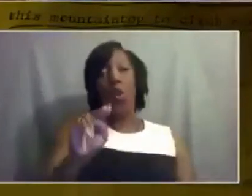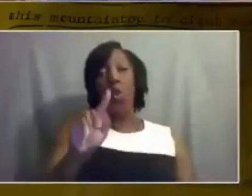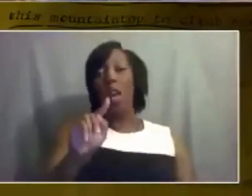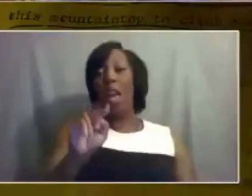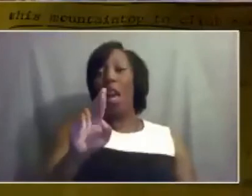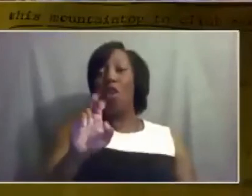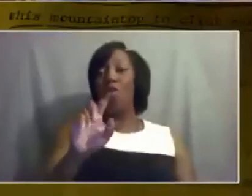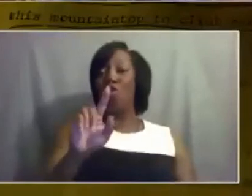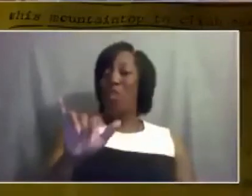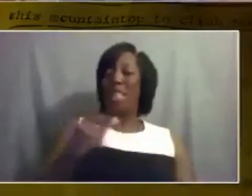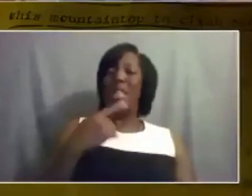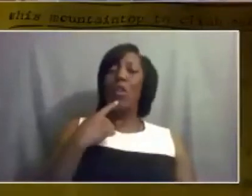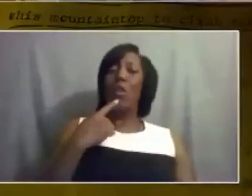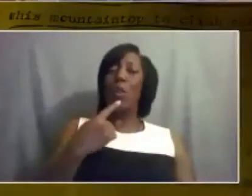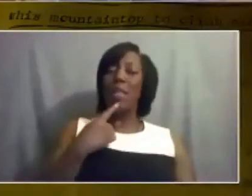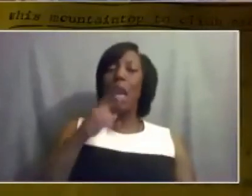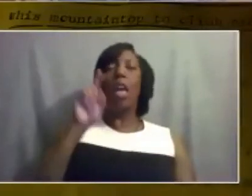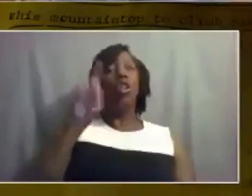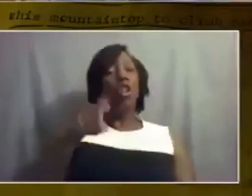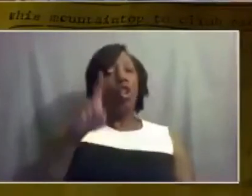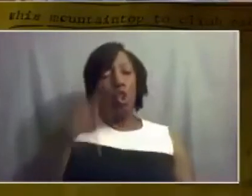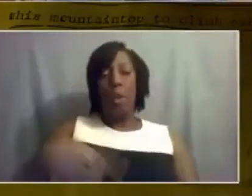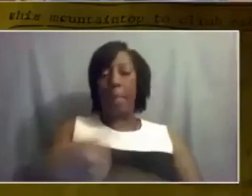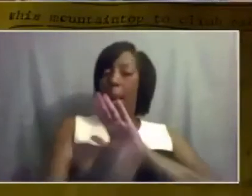to push that onto our own government.